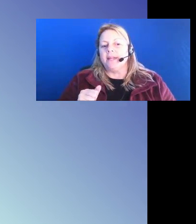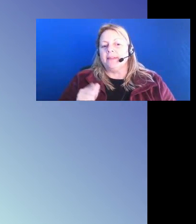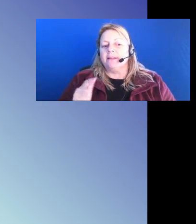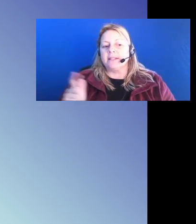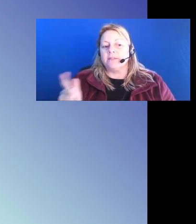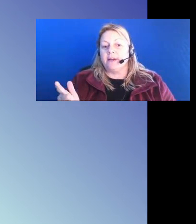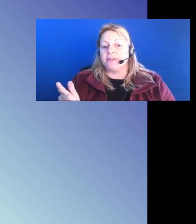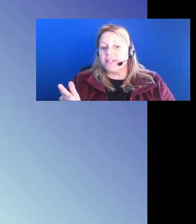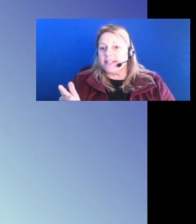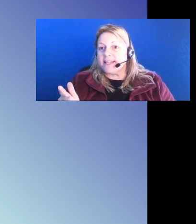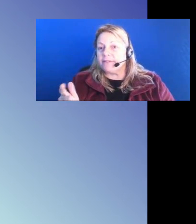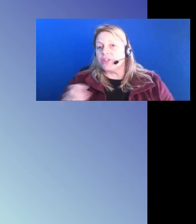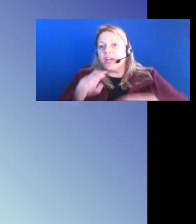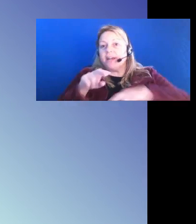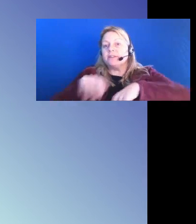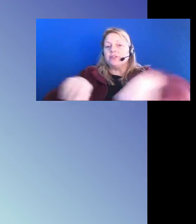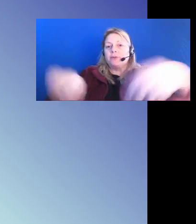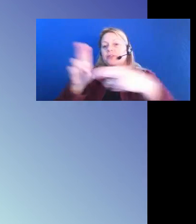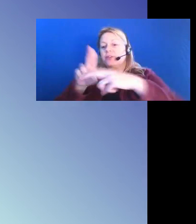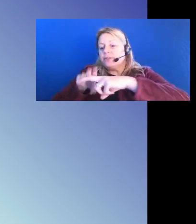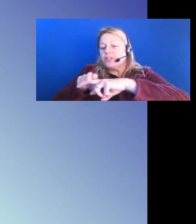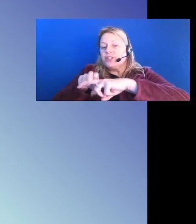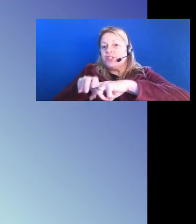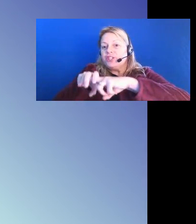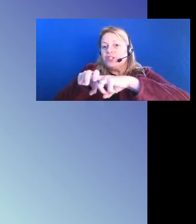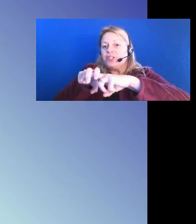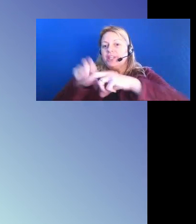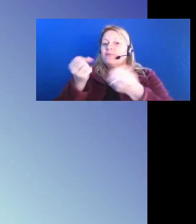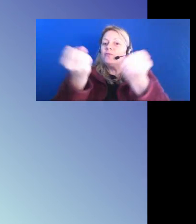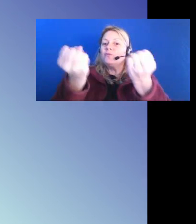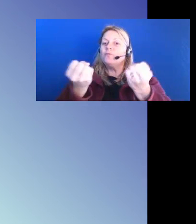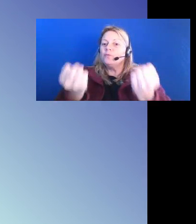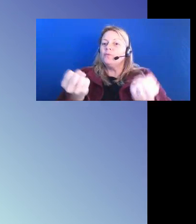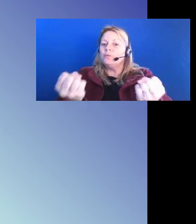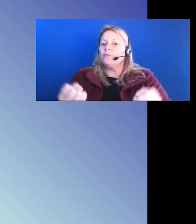Then we take the classifier C for chairs and dressers